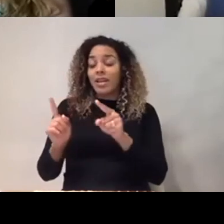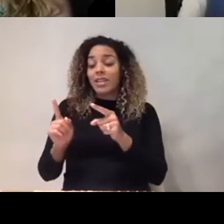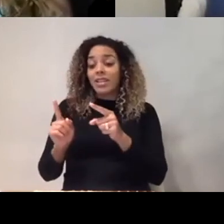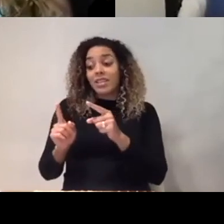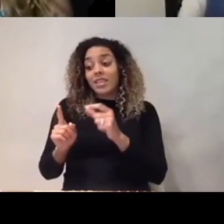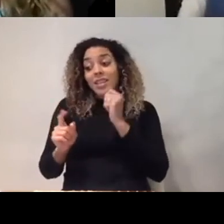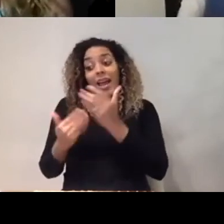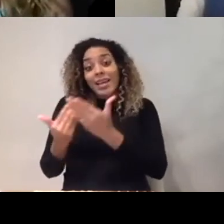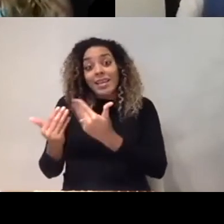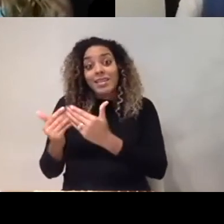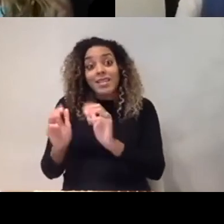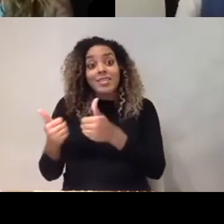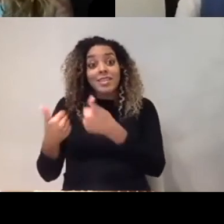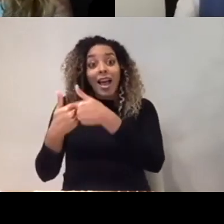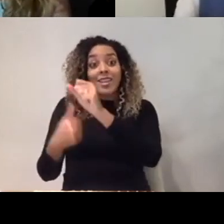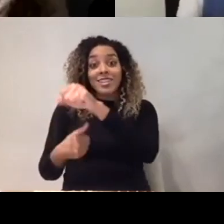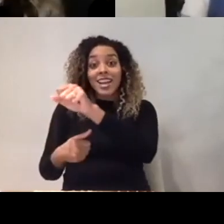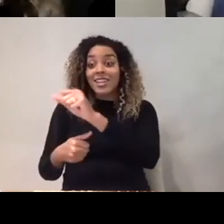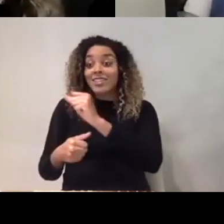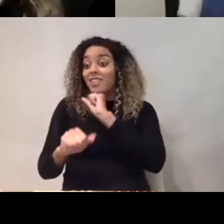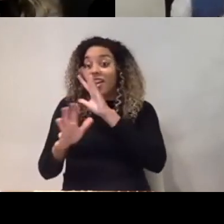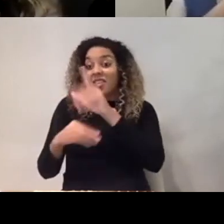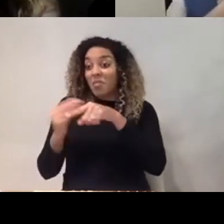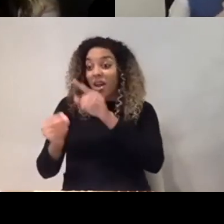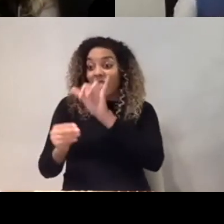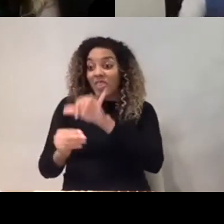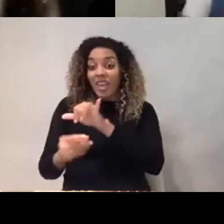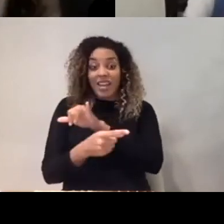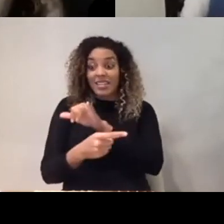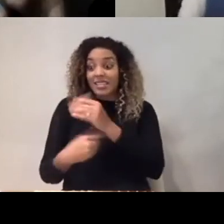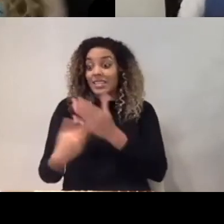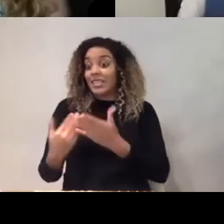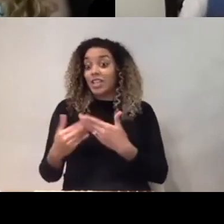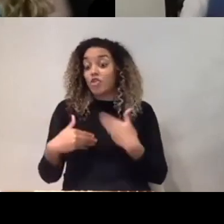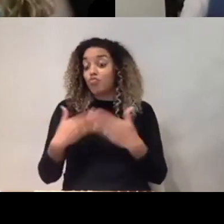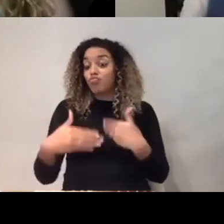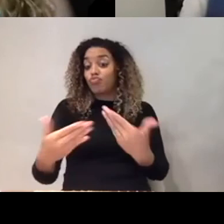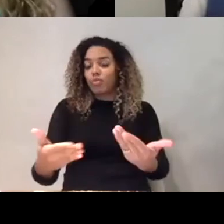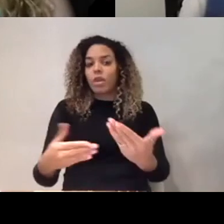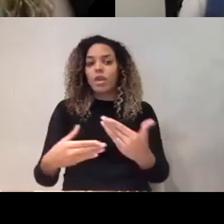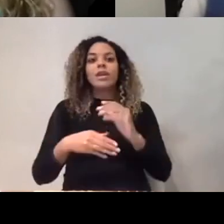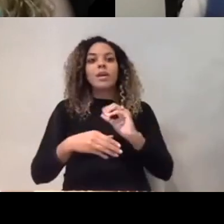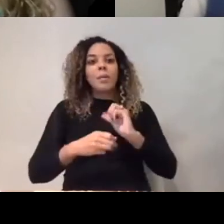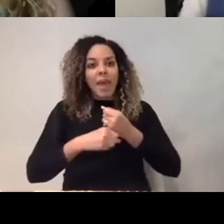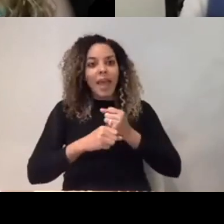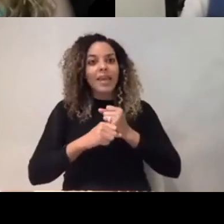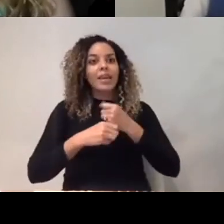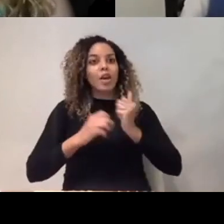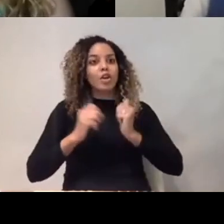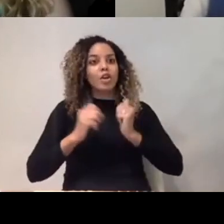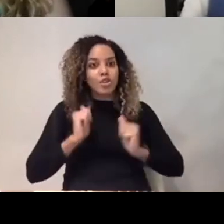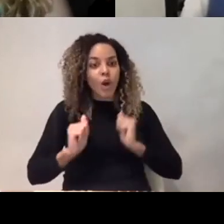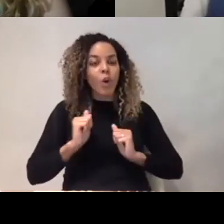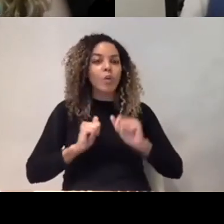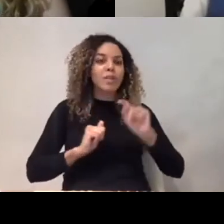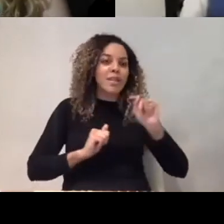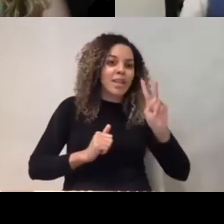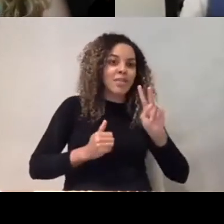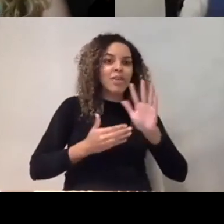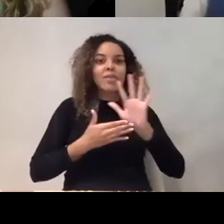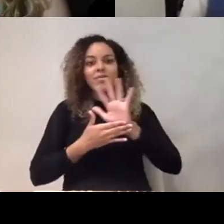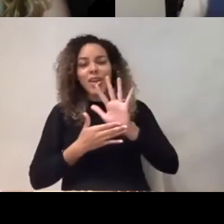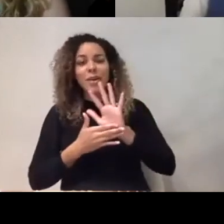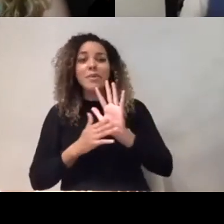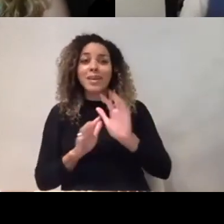know, so there's nothing about it is breezy. Making a show is difficult. So yeah, there's